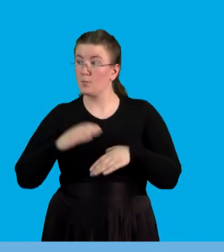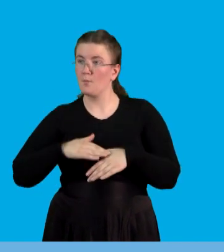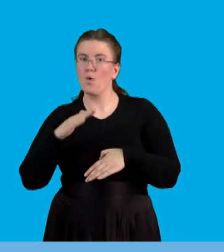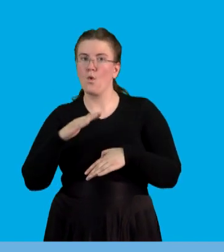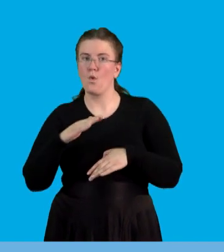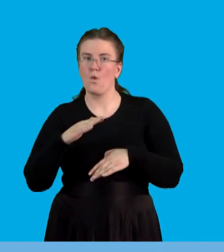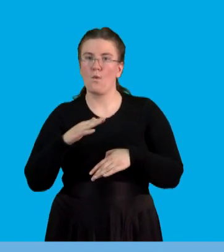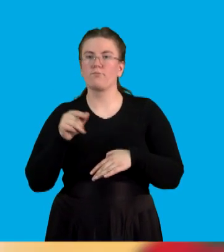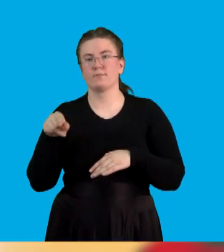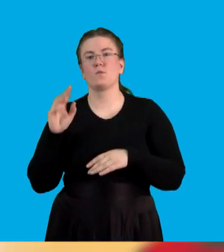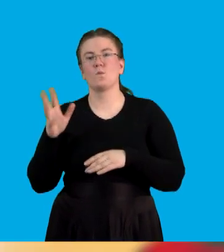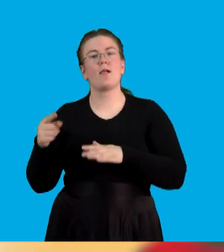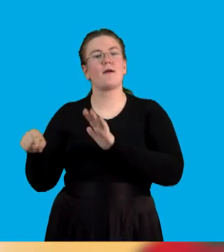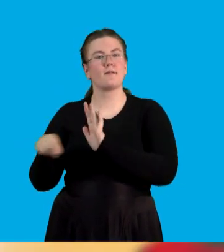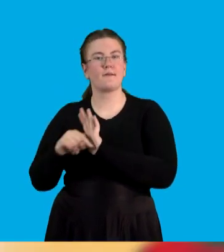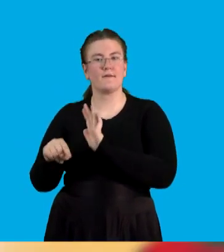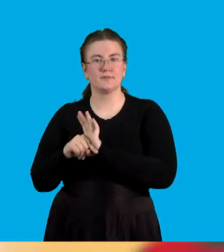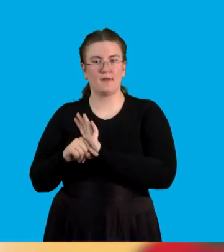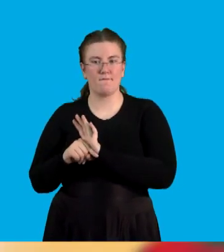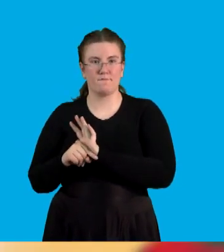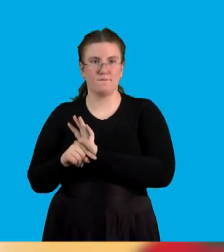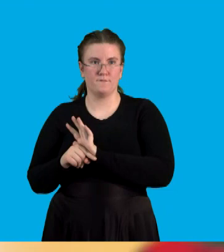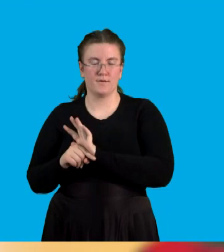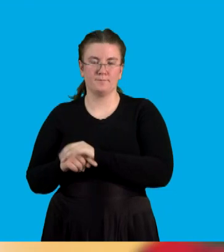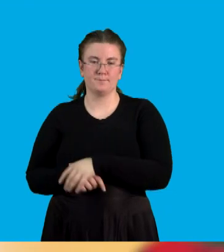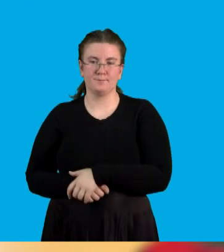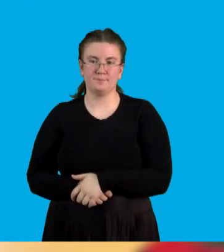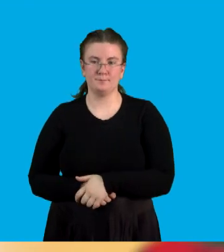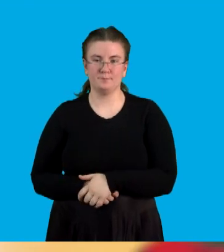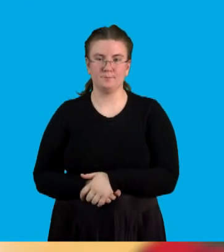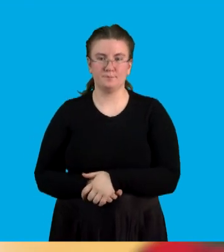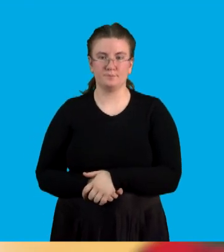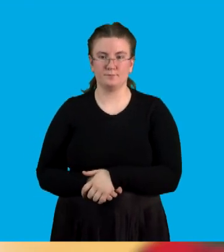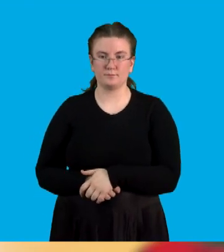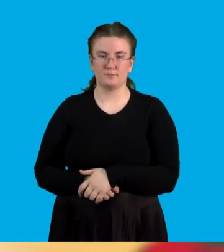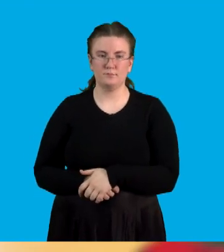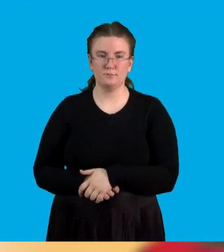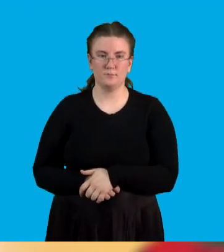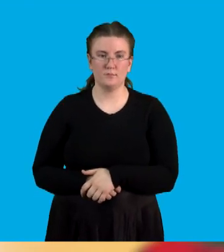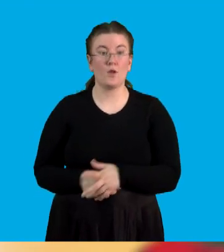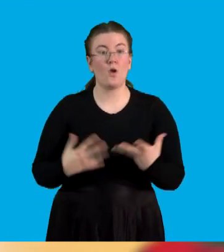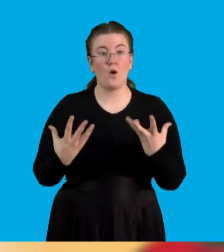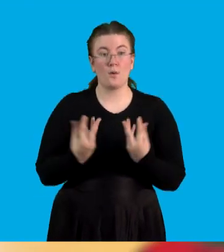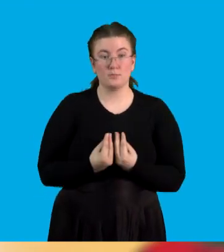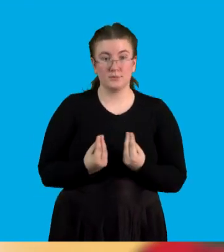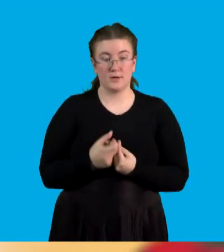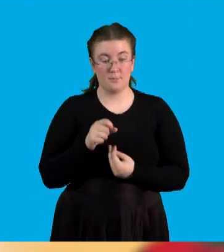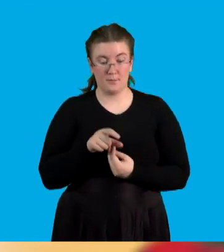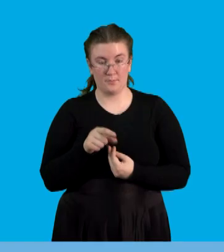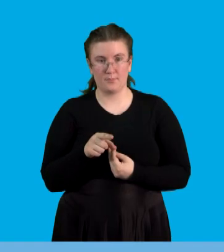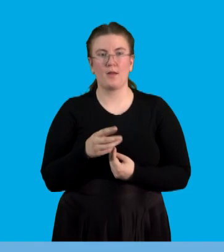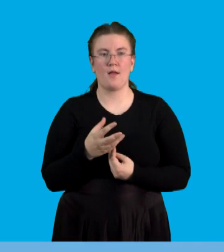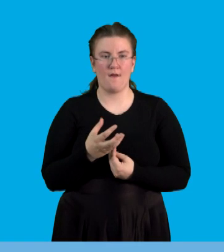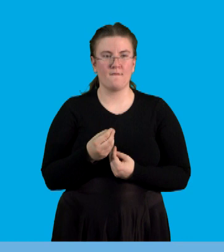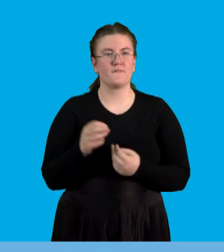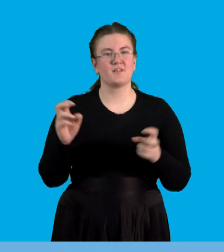more electrons, that means the overall charge of that atom is going to be a negatively charged atom.